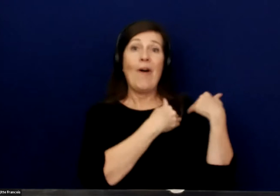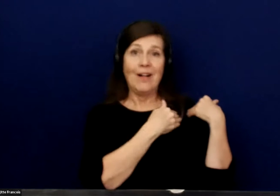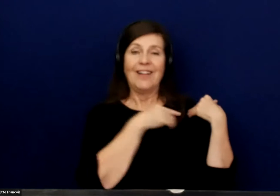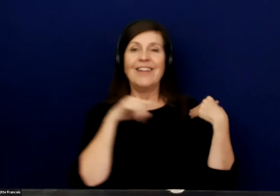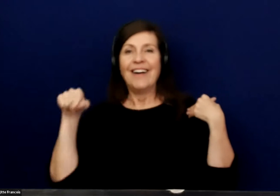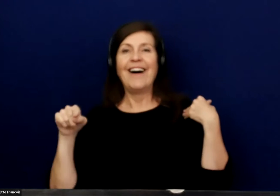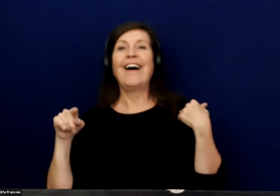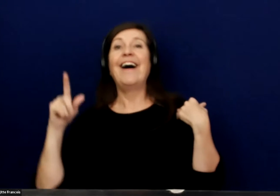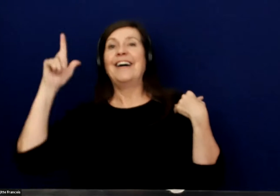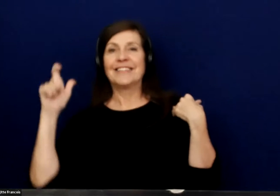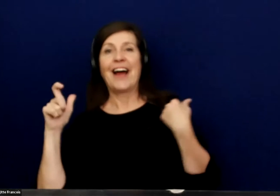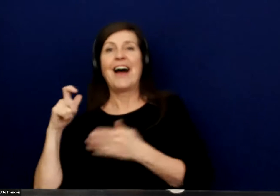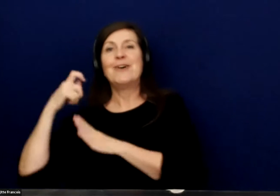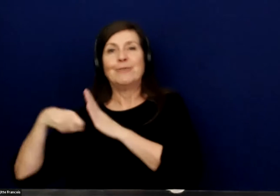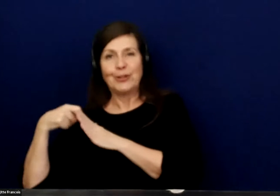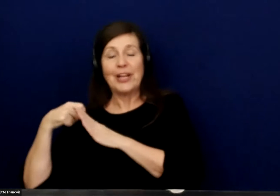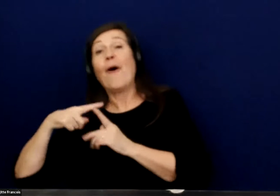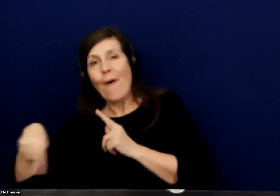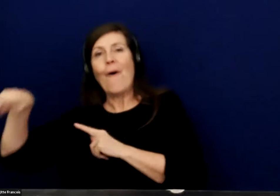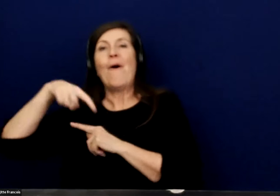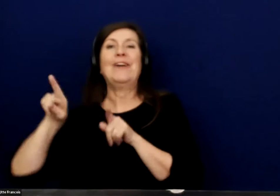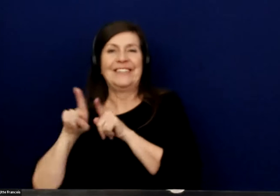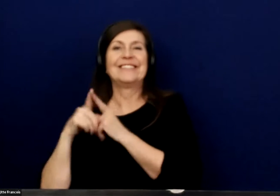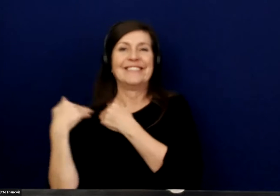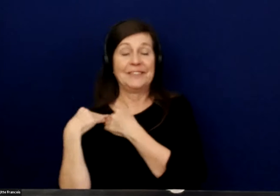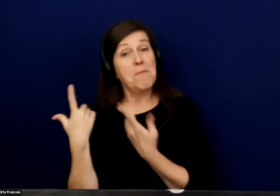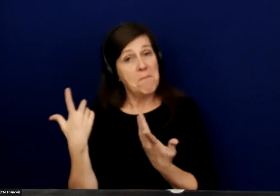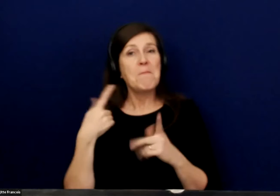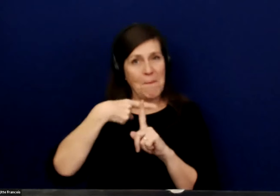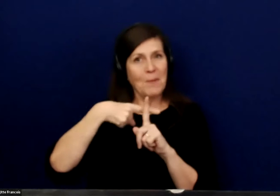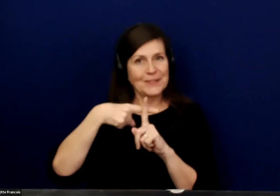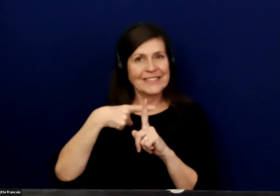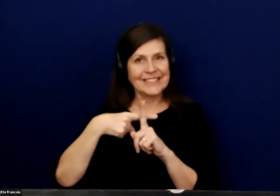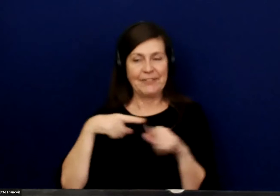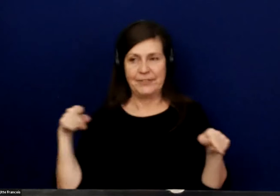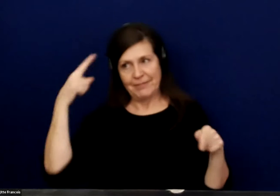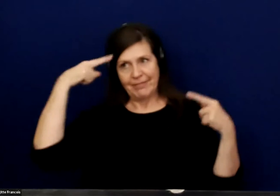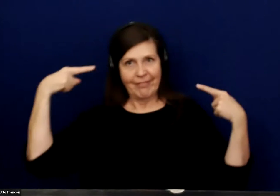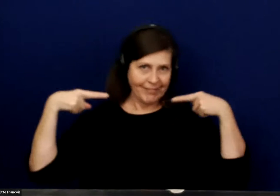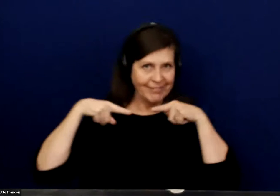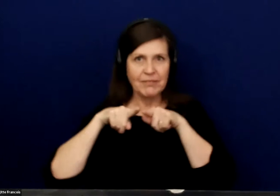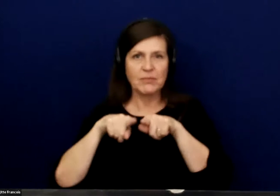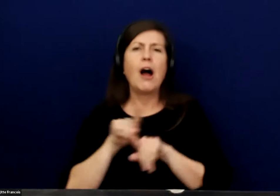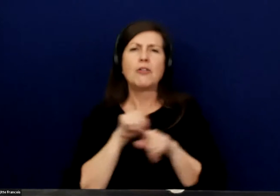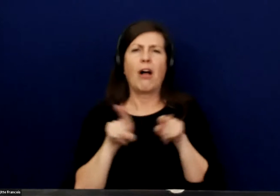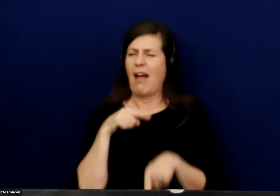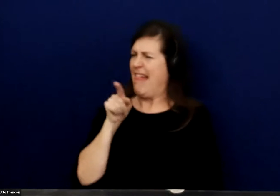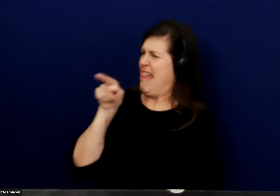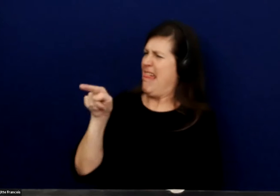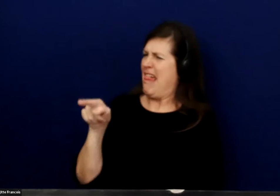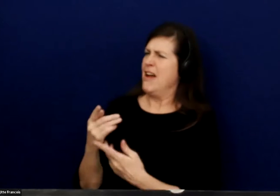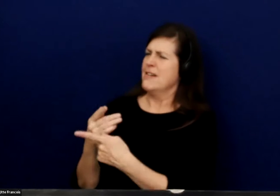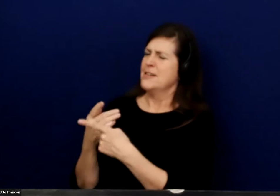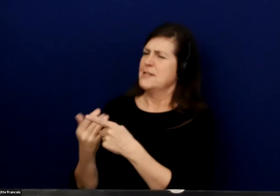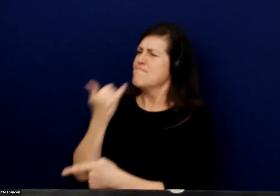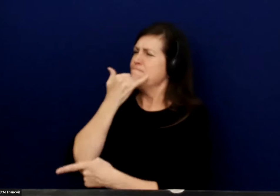little bit of homework to do. And I think that is positive in a way, because that means that we can't just sort of blame one part, but everyone needs